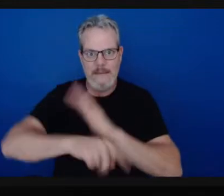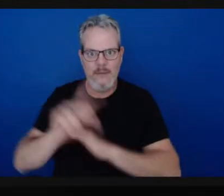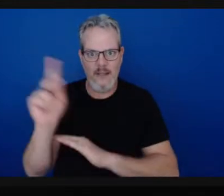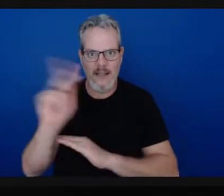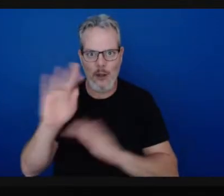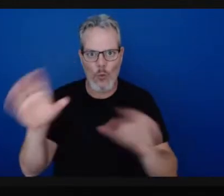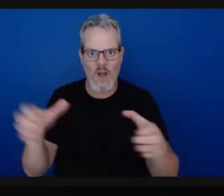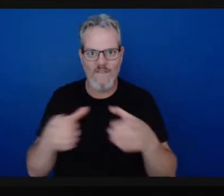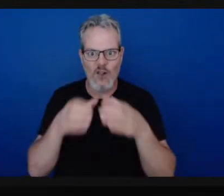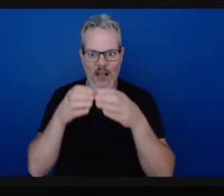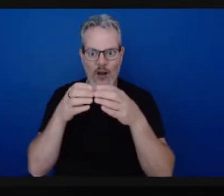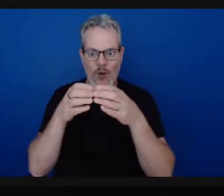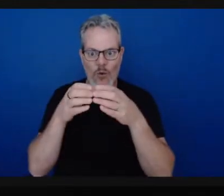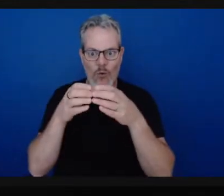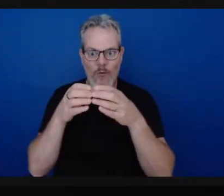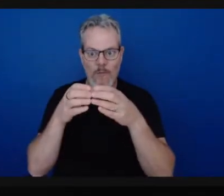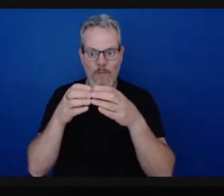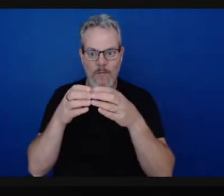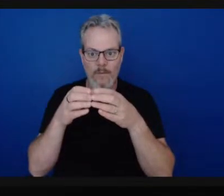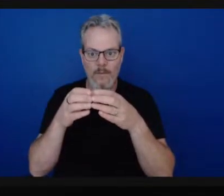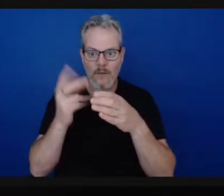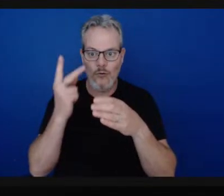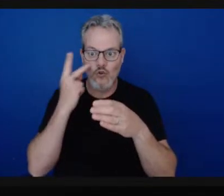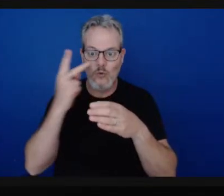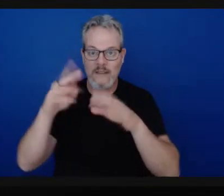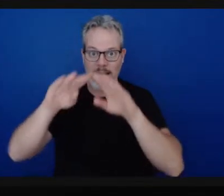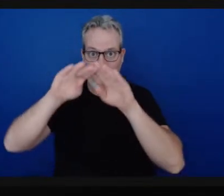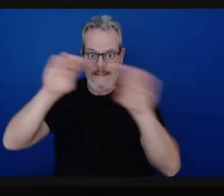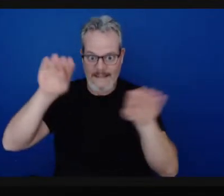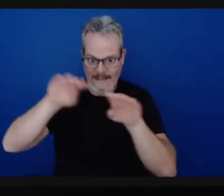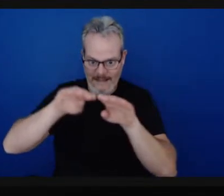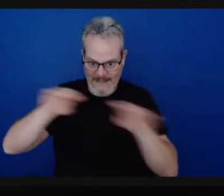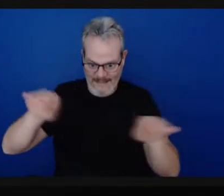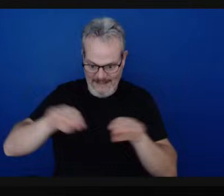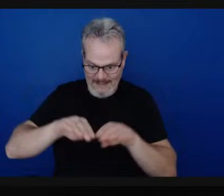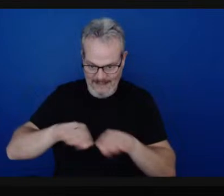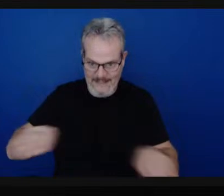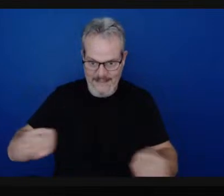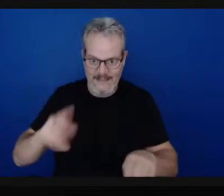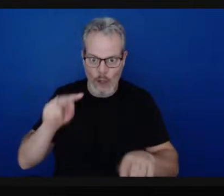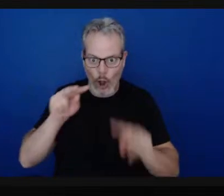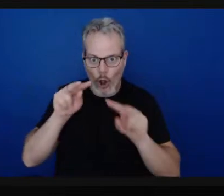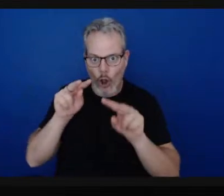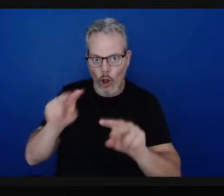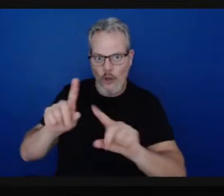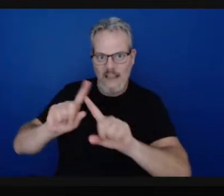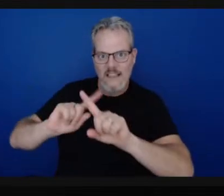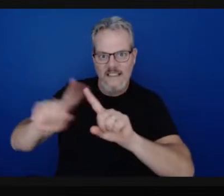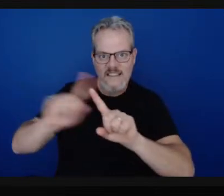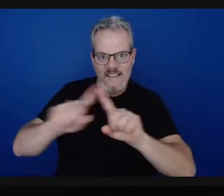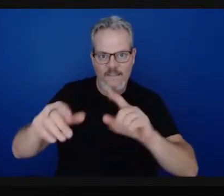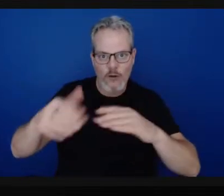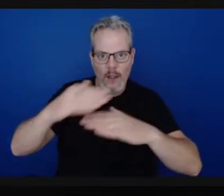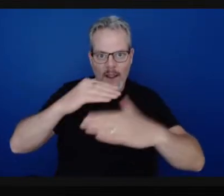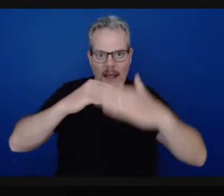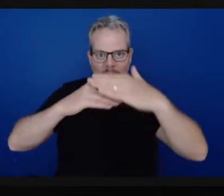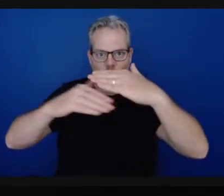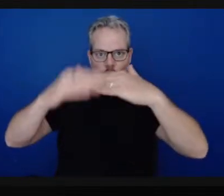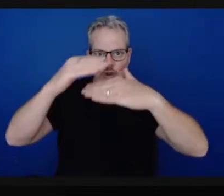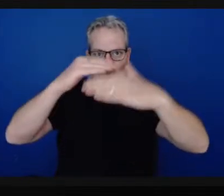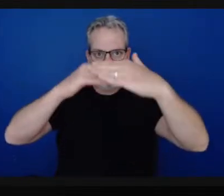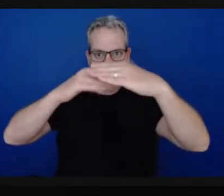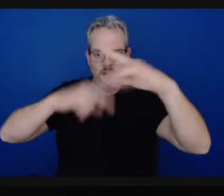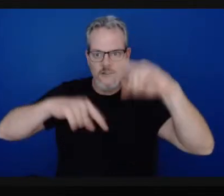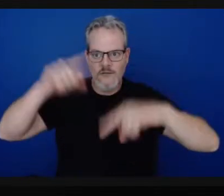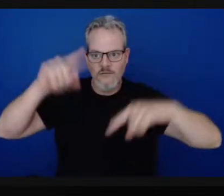So different ways of looking through. You can slice through the caldera and look at the different layers, and all the volcanic stuff is in this